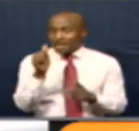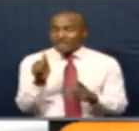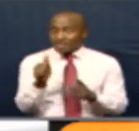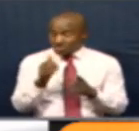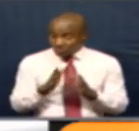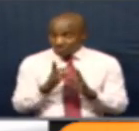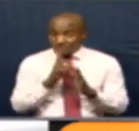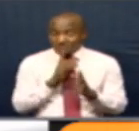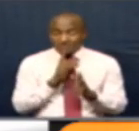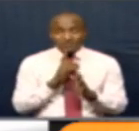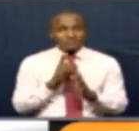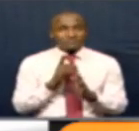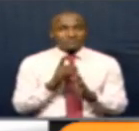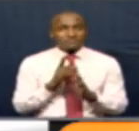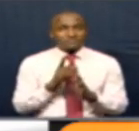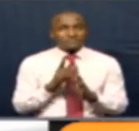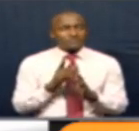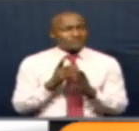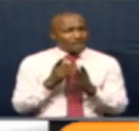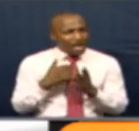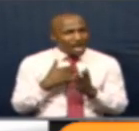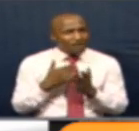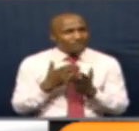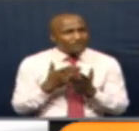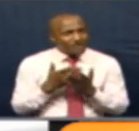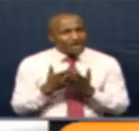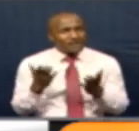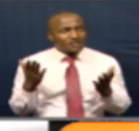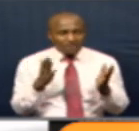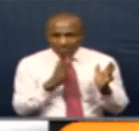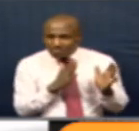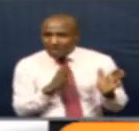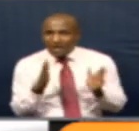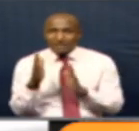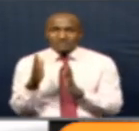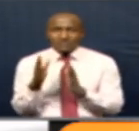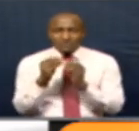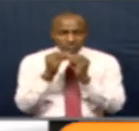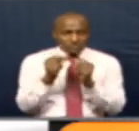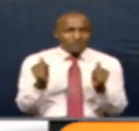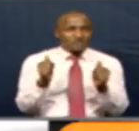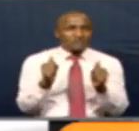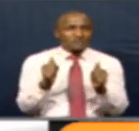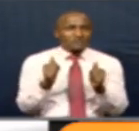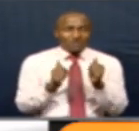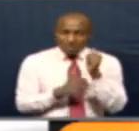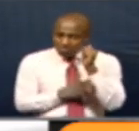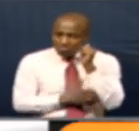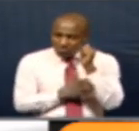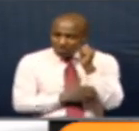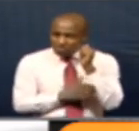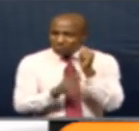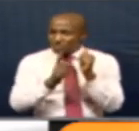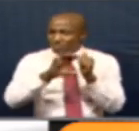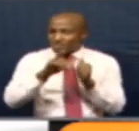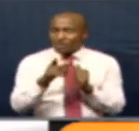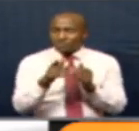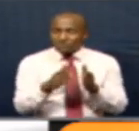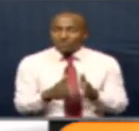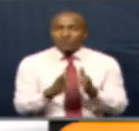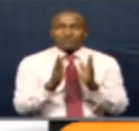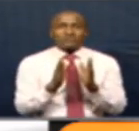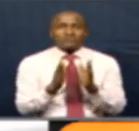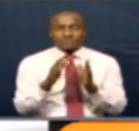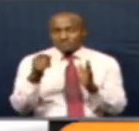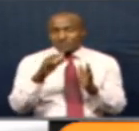roads. Noel Wafula, you say, is there any plan in place to address the poor conditions of Nairobi County roads? He's writing